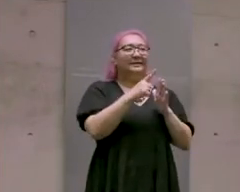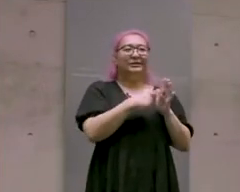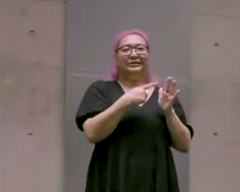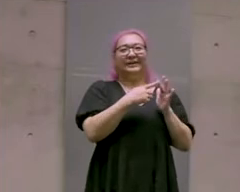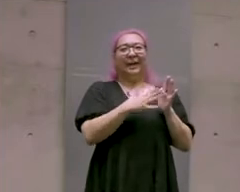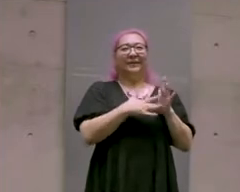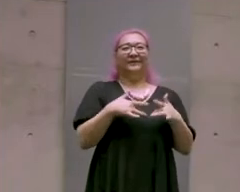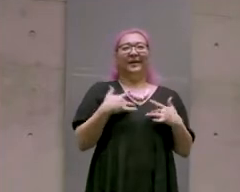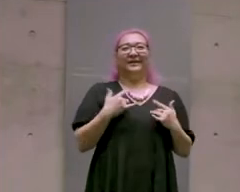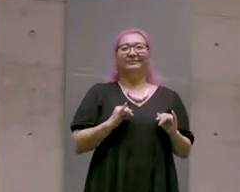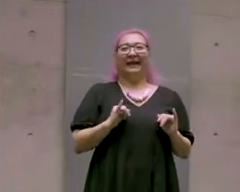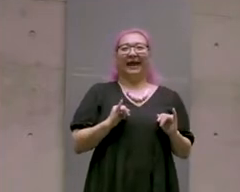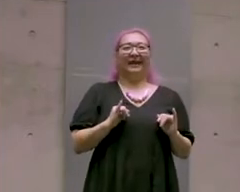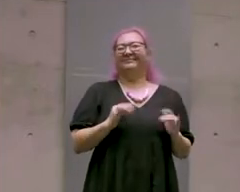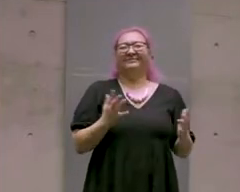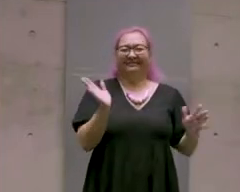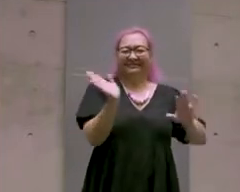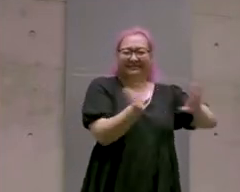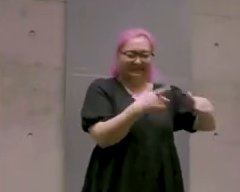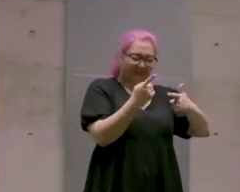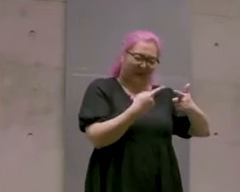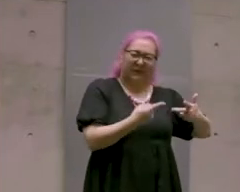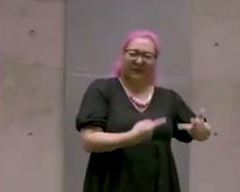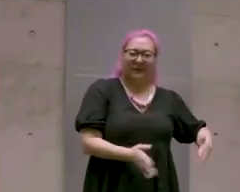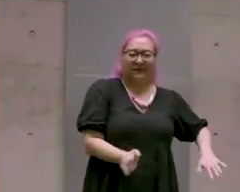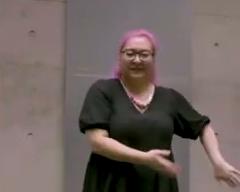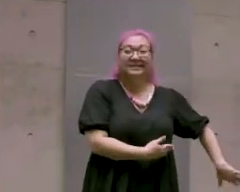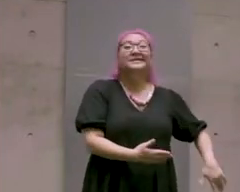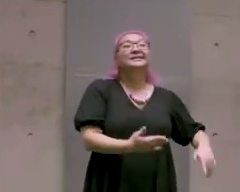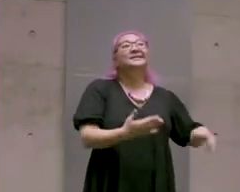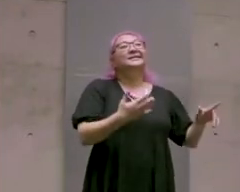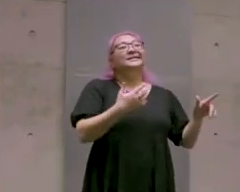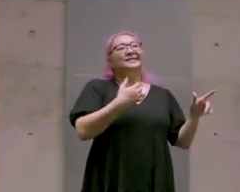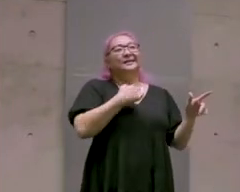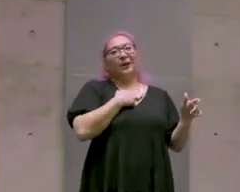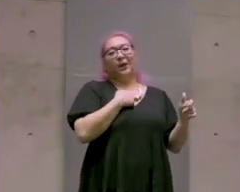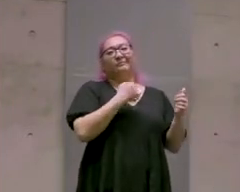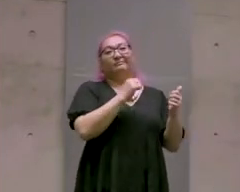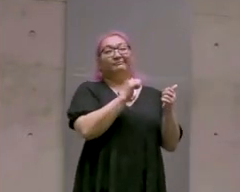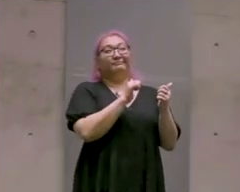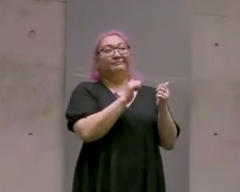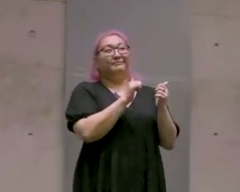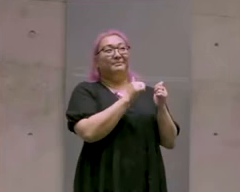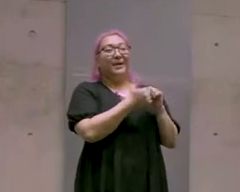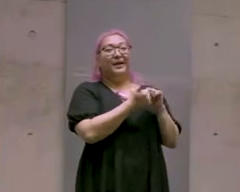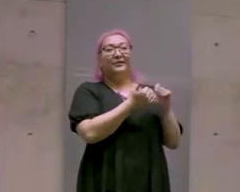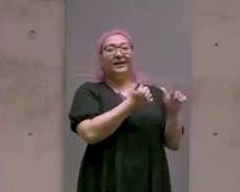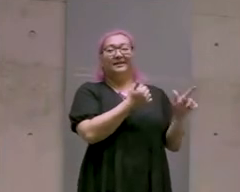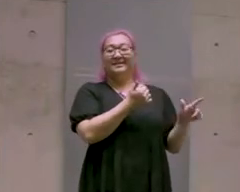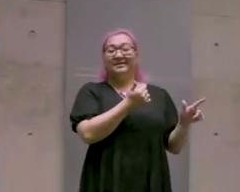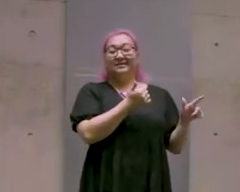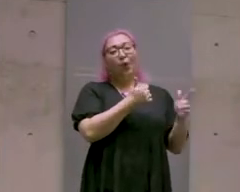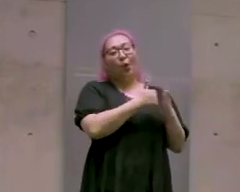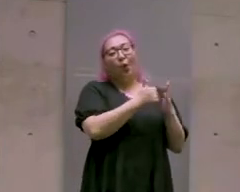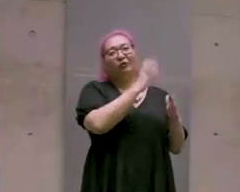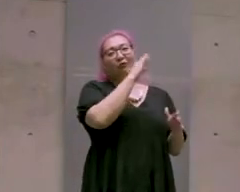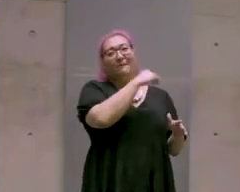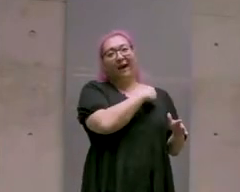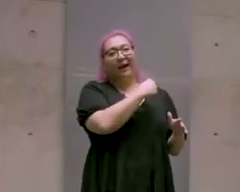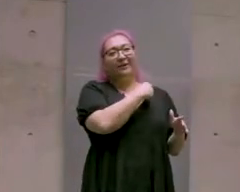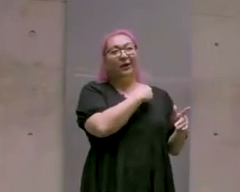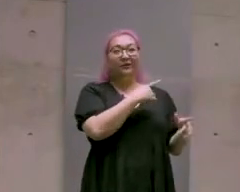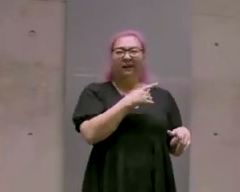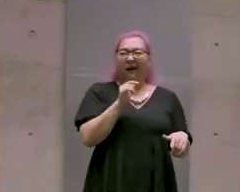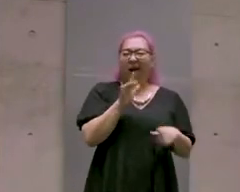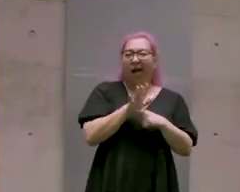That kind of thing, because it was that era of indie games, and that was kind of my friend's very, very, which he still reminds me of frequently, he came up with the